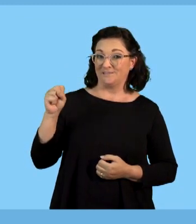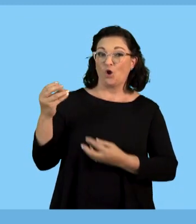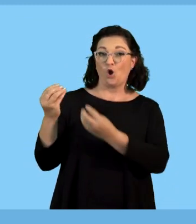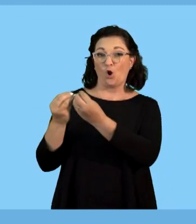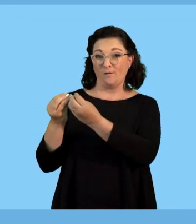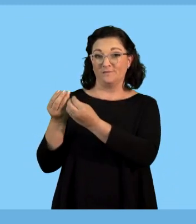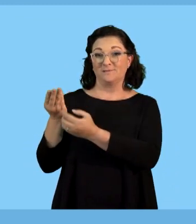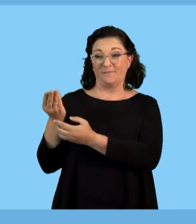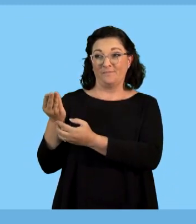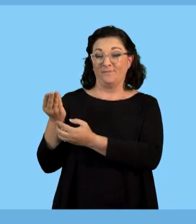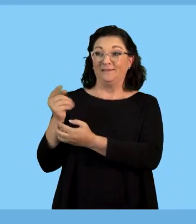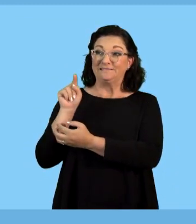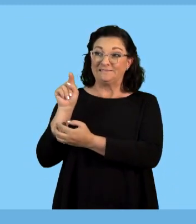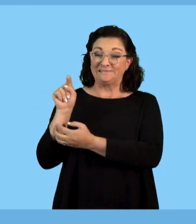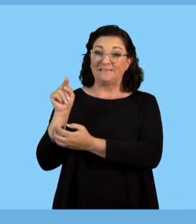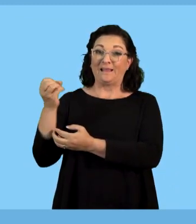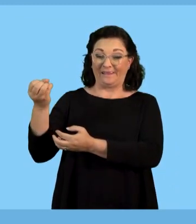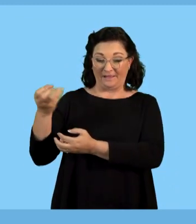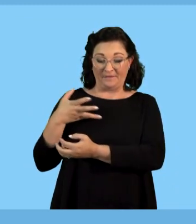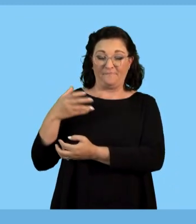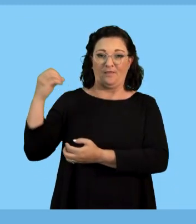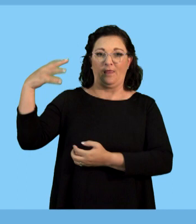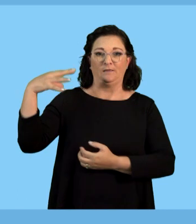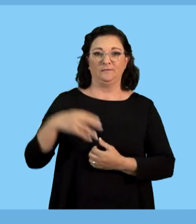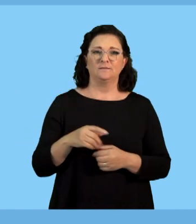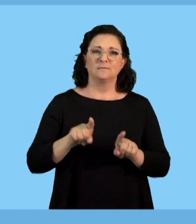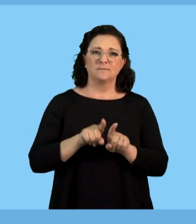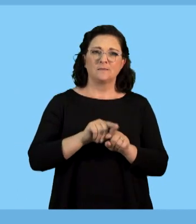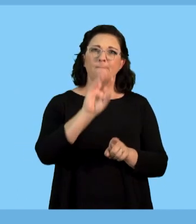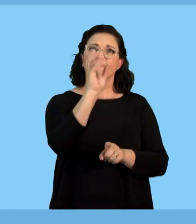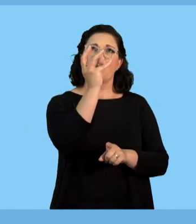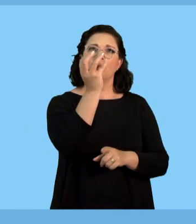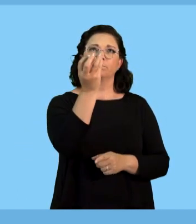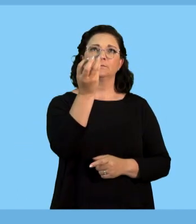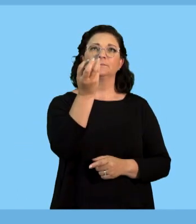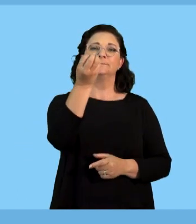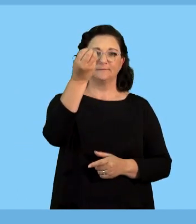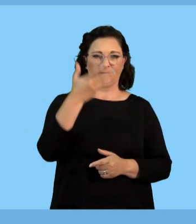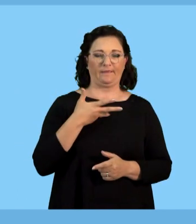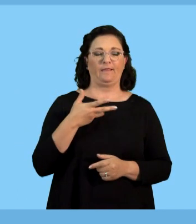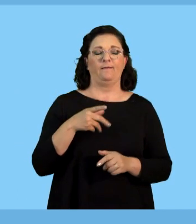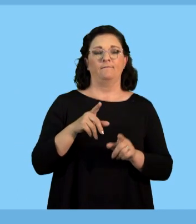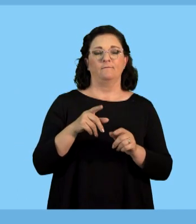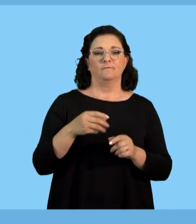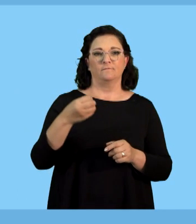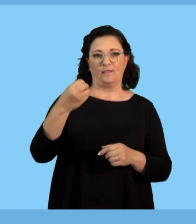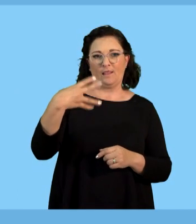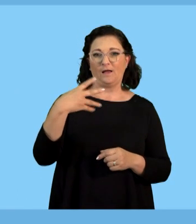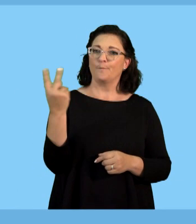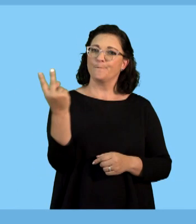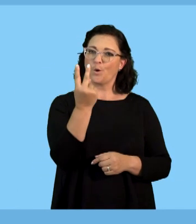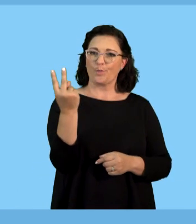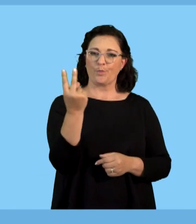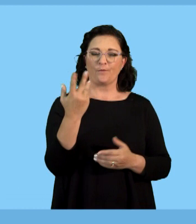luminous object, it is one that emits light. So a light bulb is an example of that, and so is the sun, because those